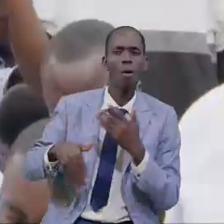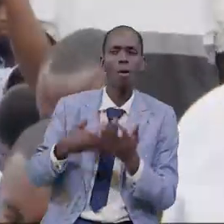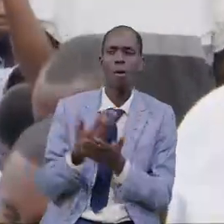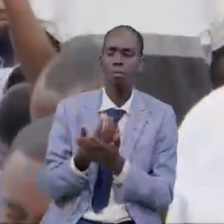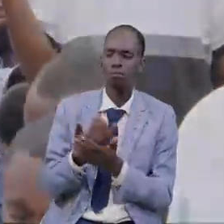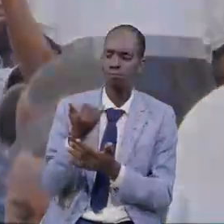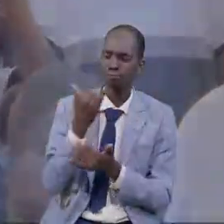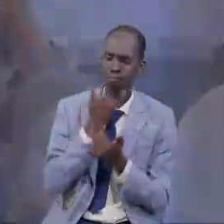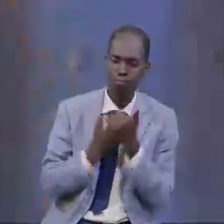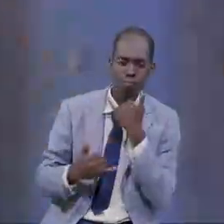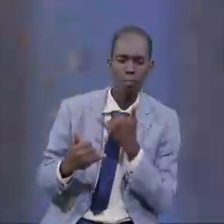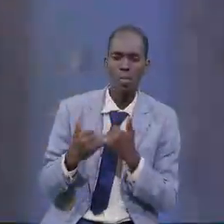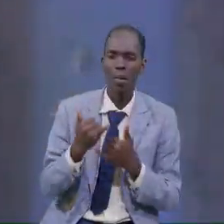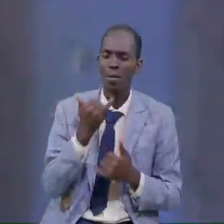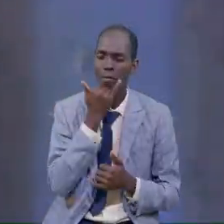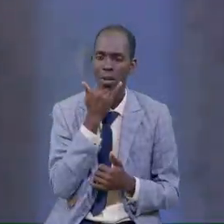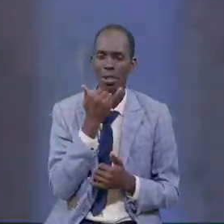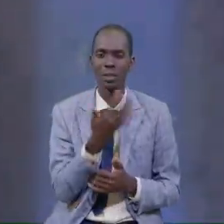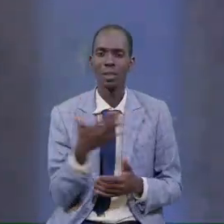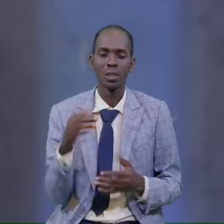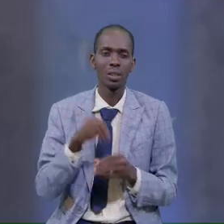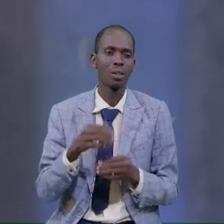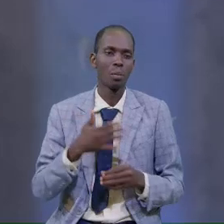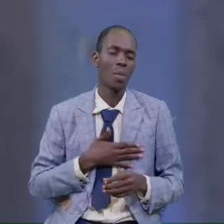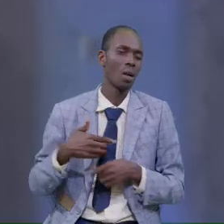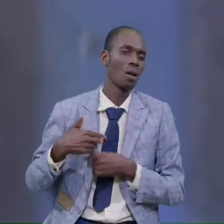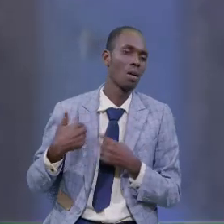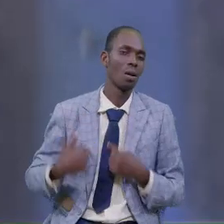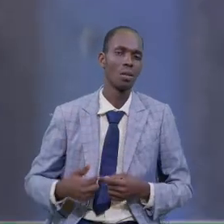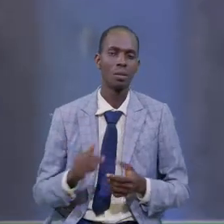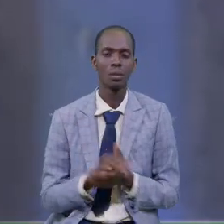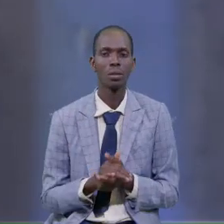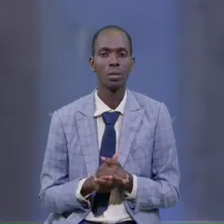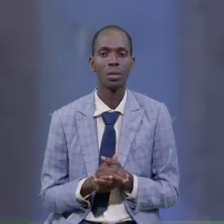things in my heart. The world within me.